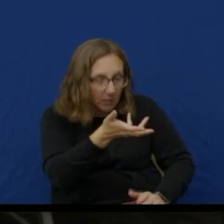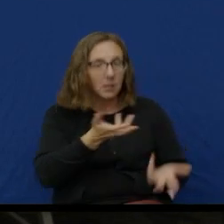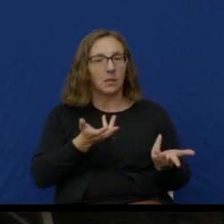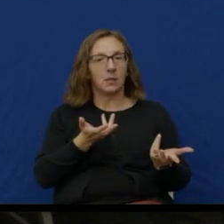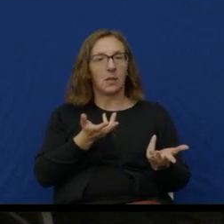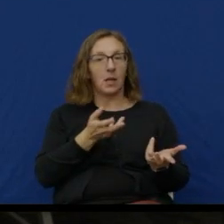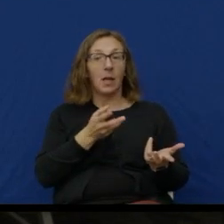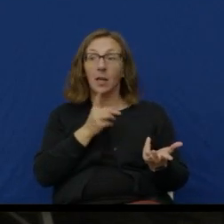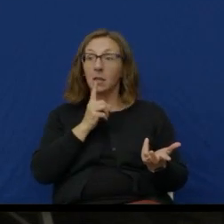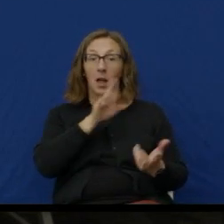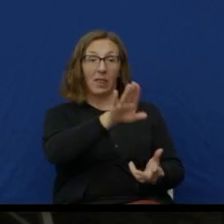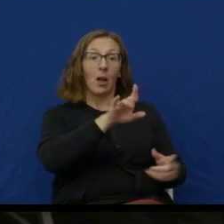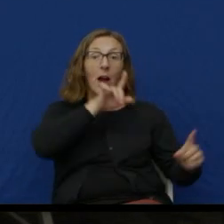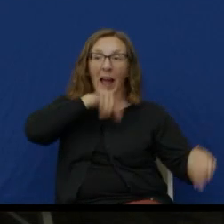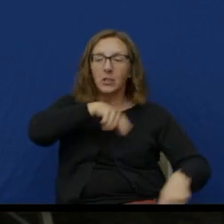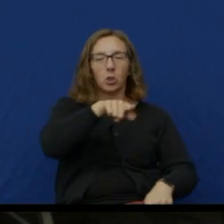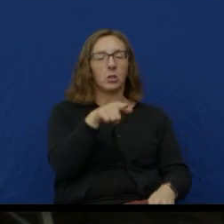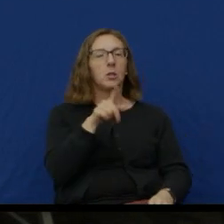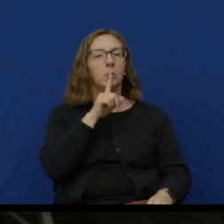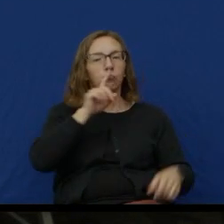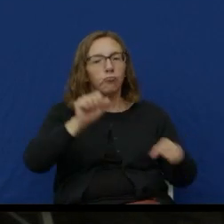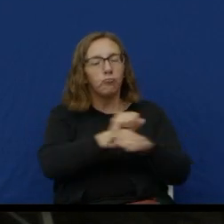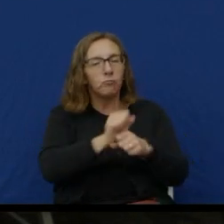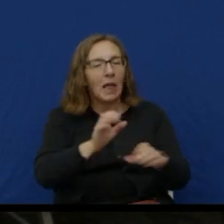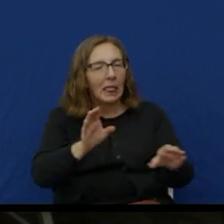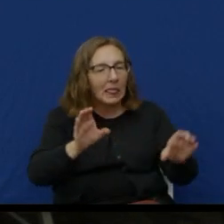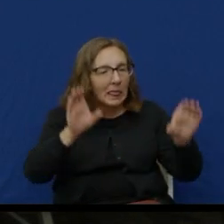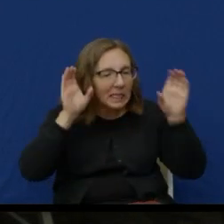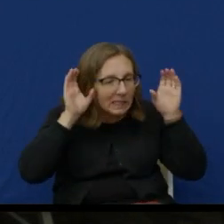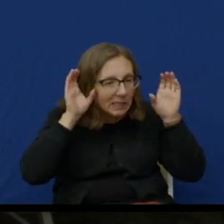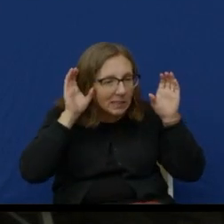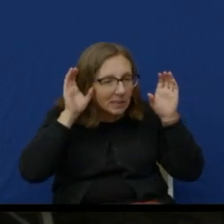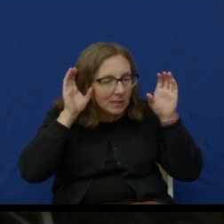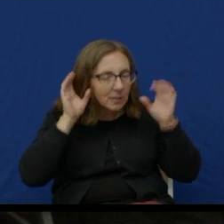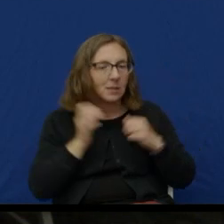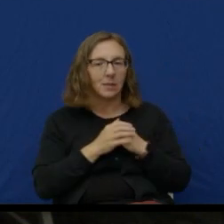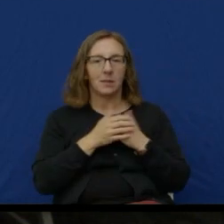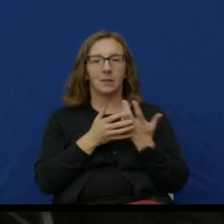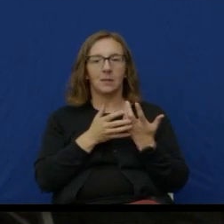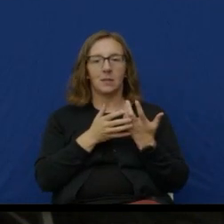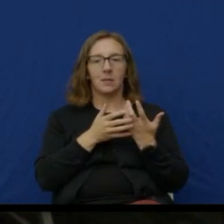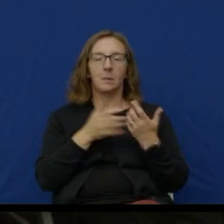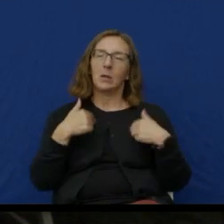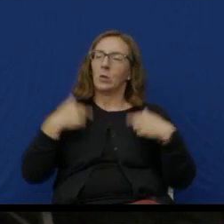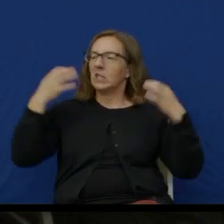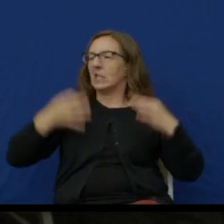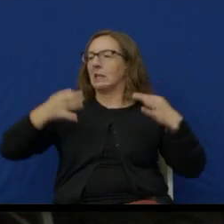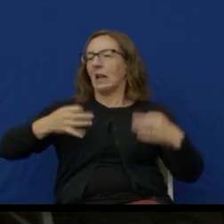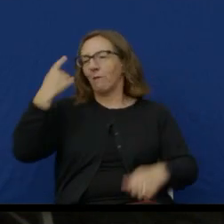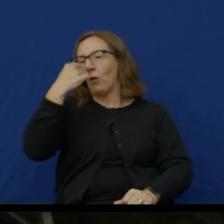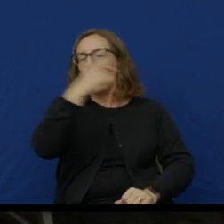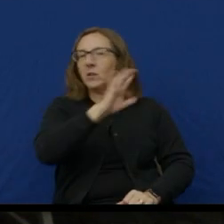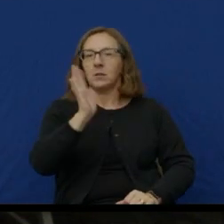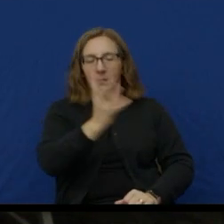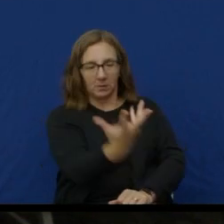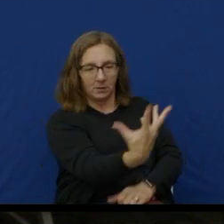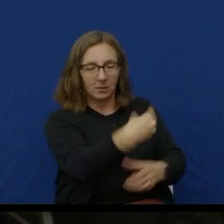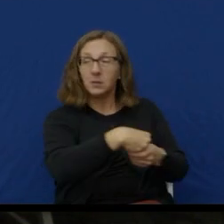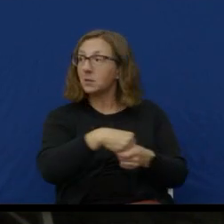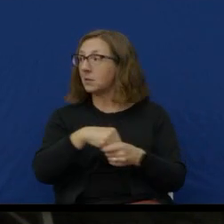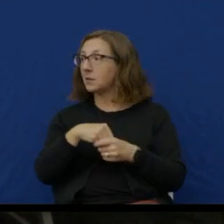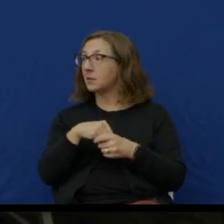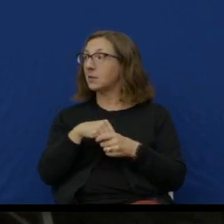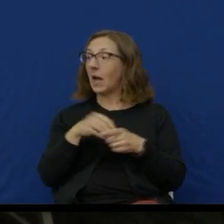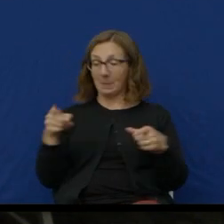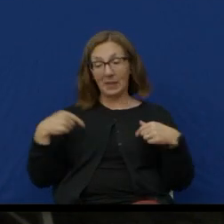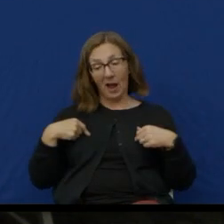to listen to different groups coming in instead of saying what, well, I mean, that's what I take from it. I'm just. So Randy. And I had a you're- tough time with all